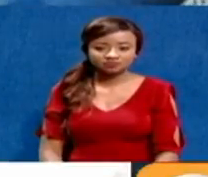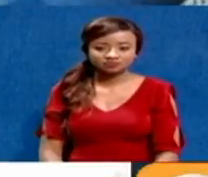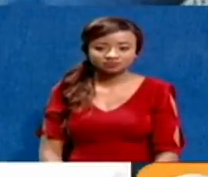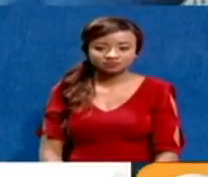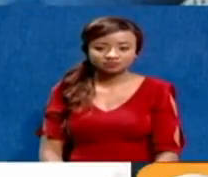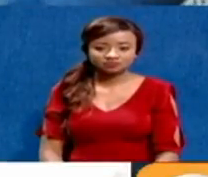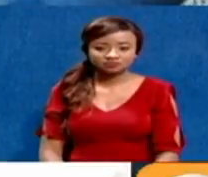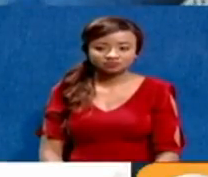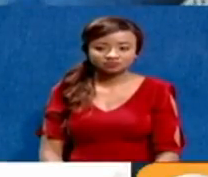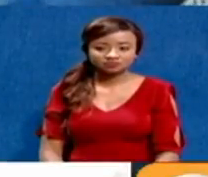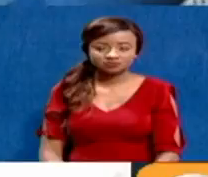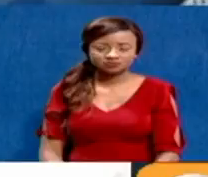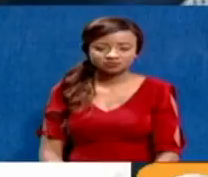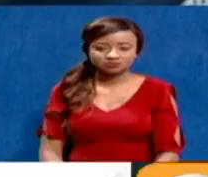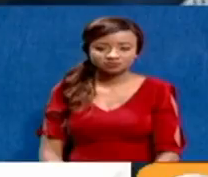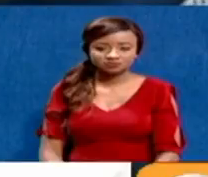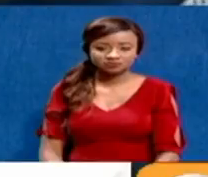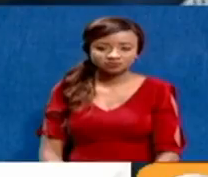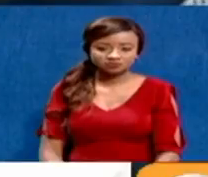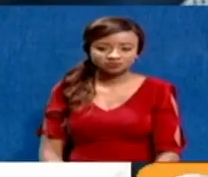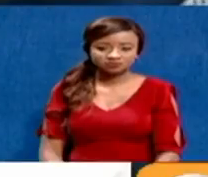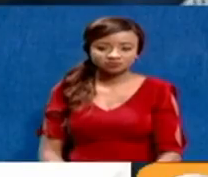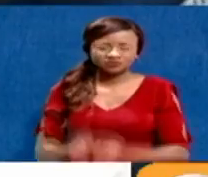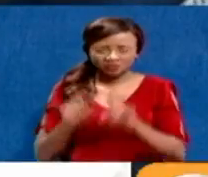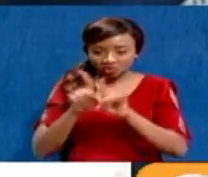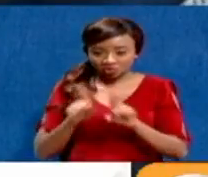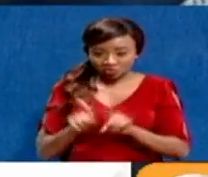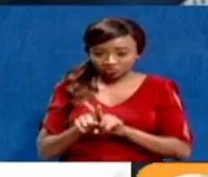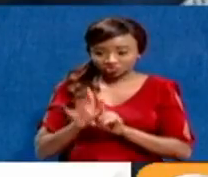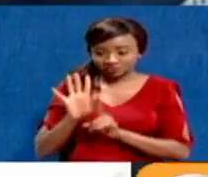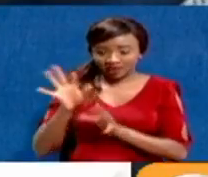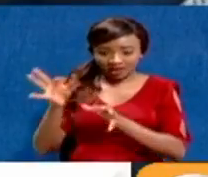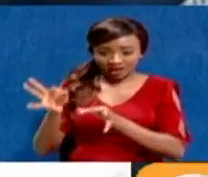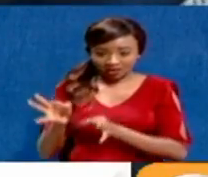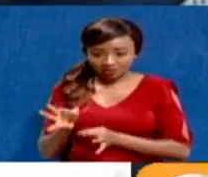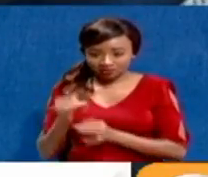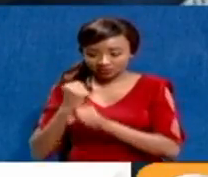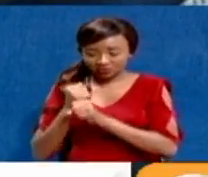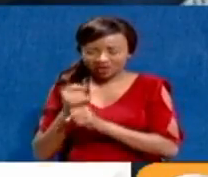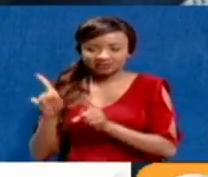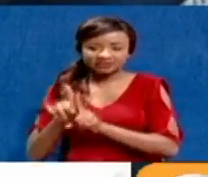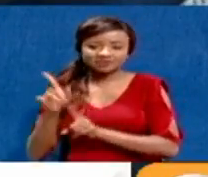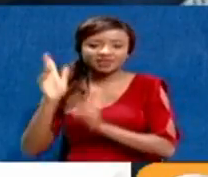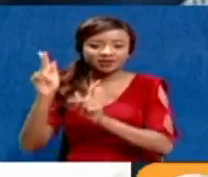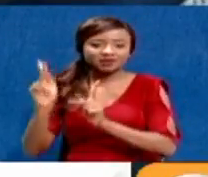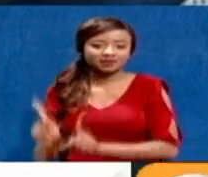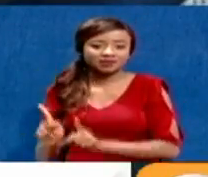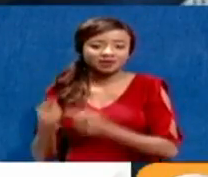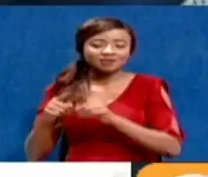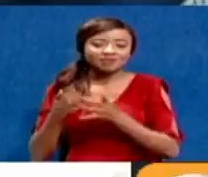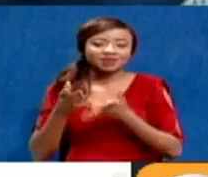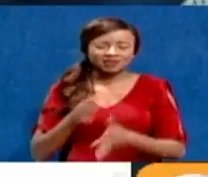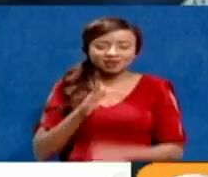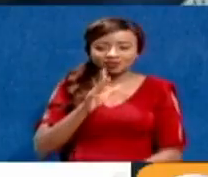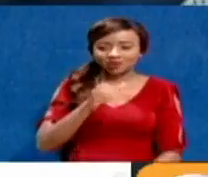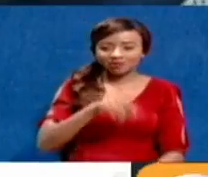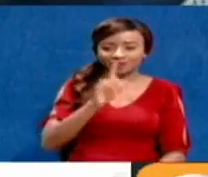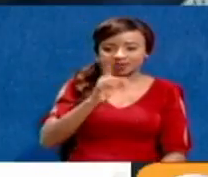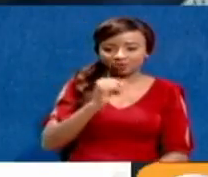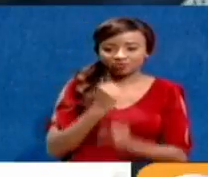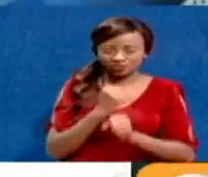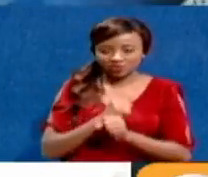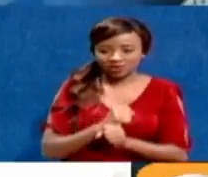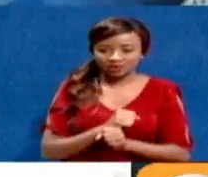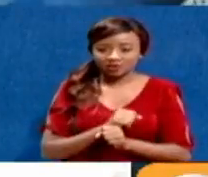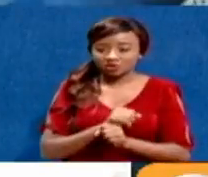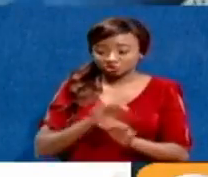Daniel Ambrose Onuko Osumba, then an accountant in the Lake Region and currently an accountant at KEBS headquarters right here in Nairobi.